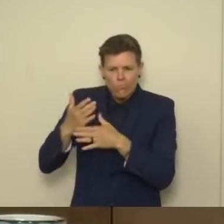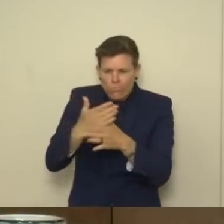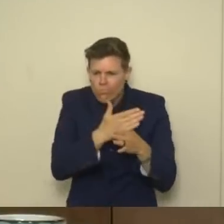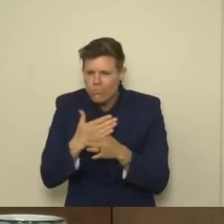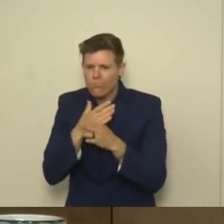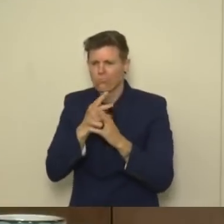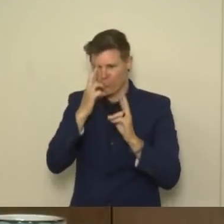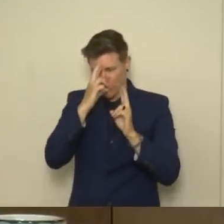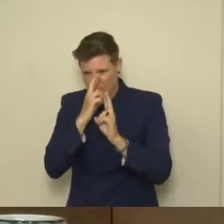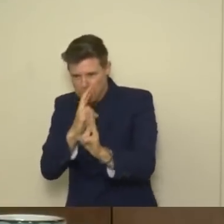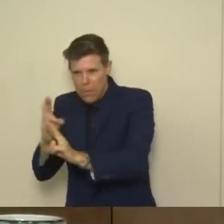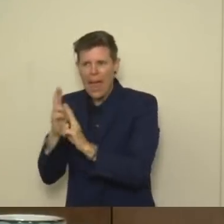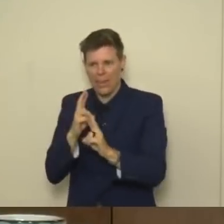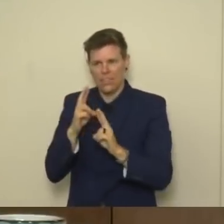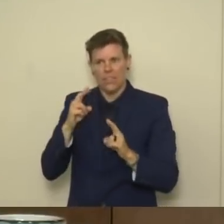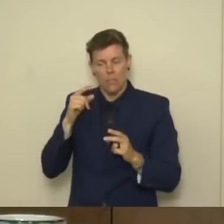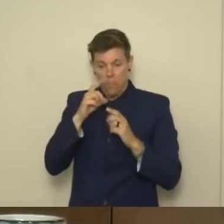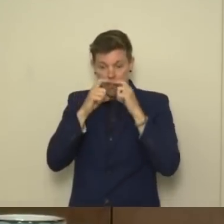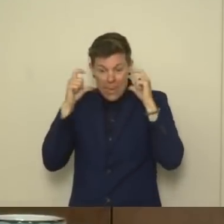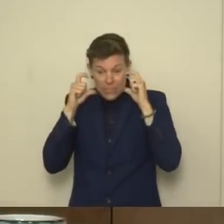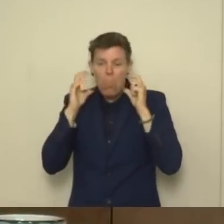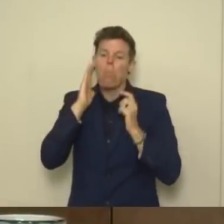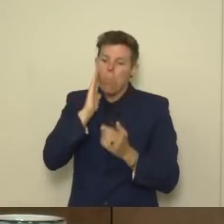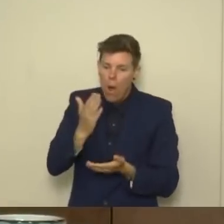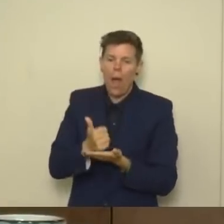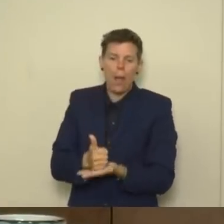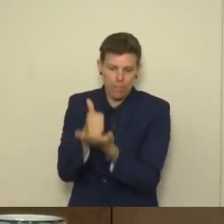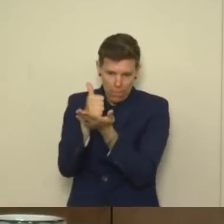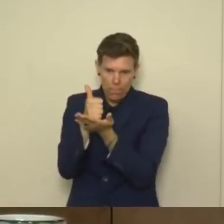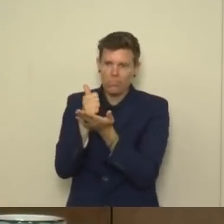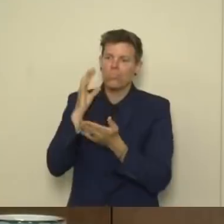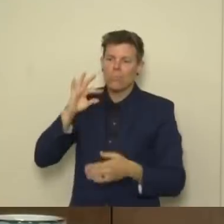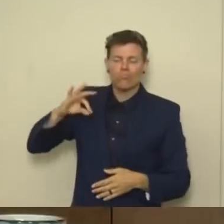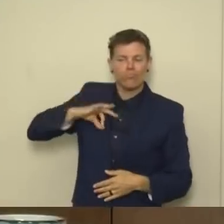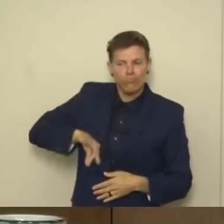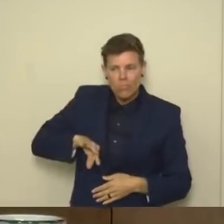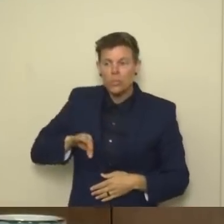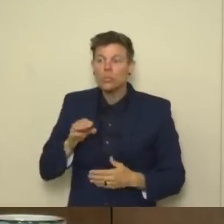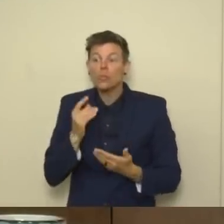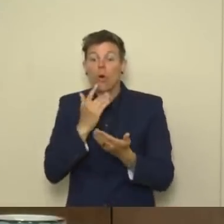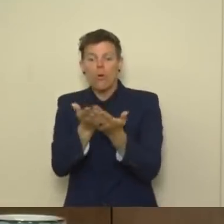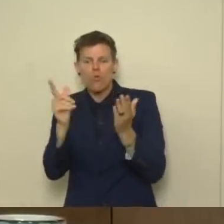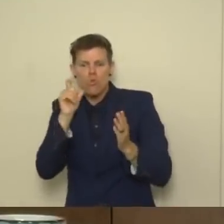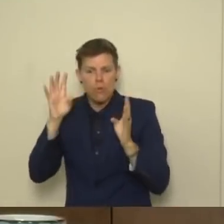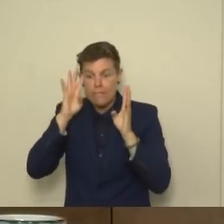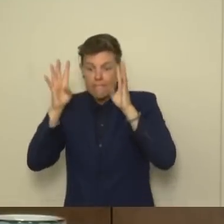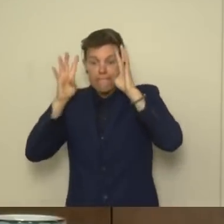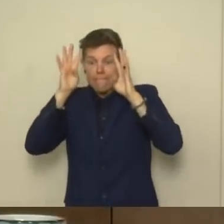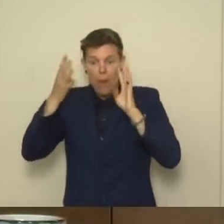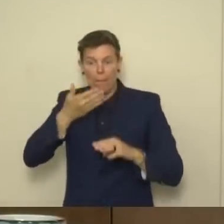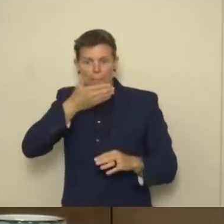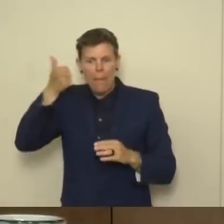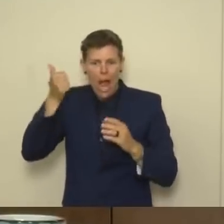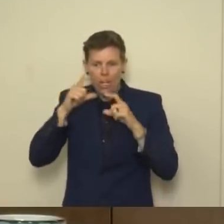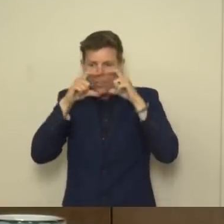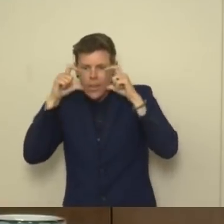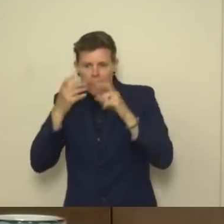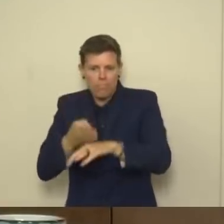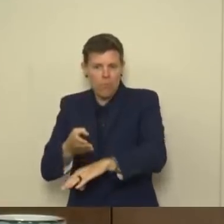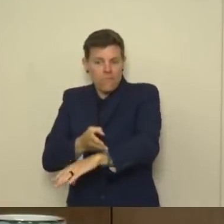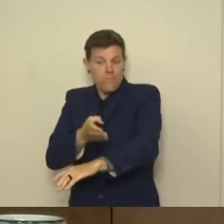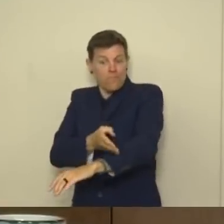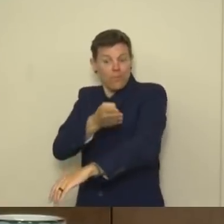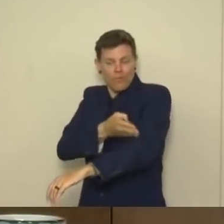anything that can make mask wearing easier and better and more comfortable is welcomed support and advice.